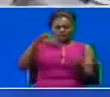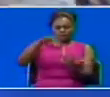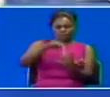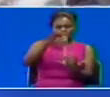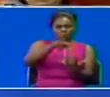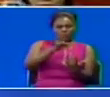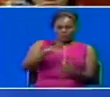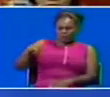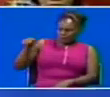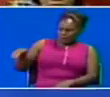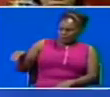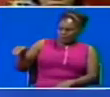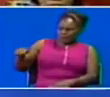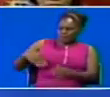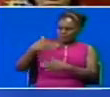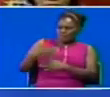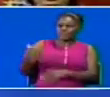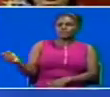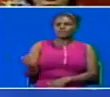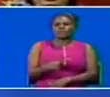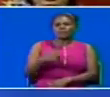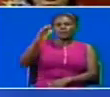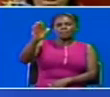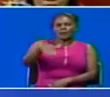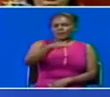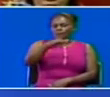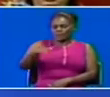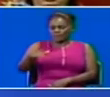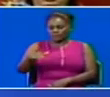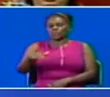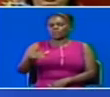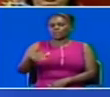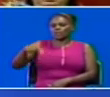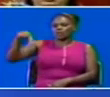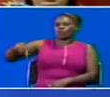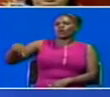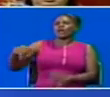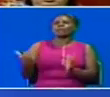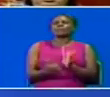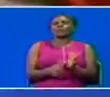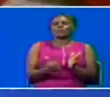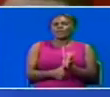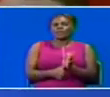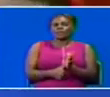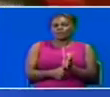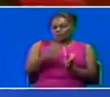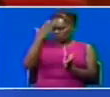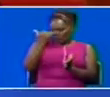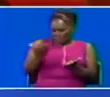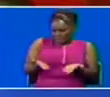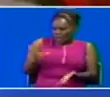nominations as early as next month, Parliament could be staring at quorum hitches, as most current